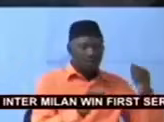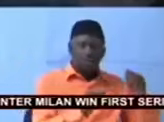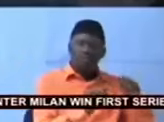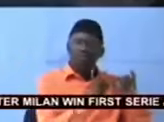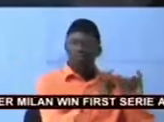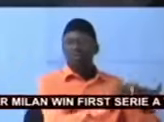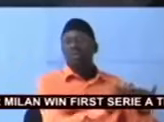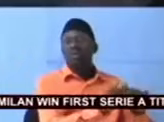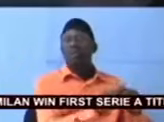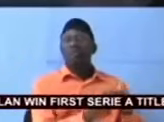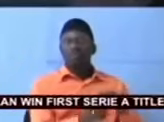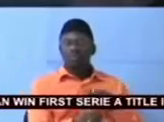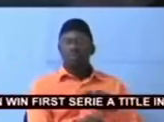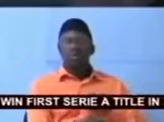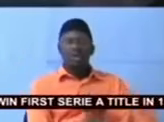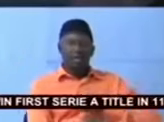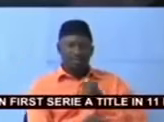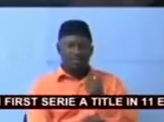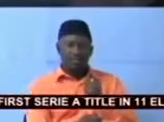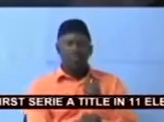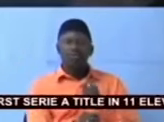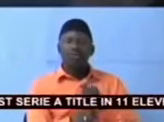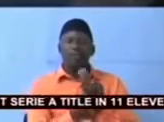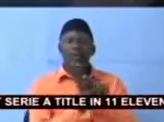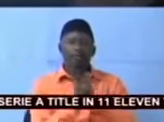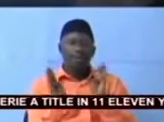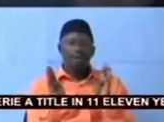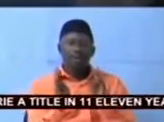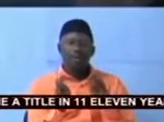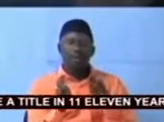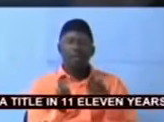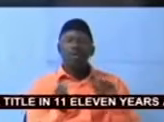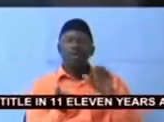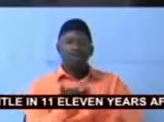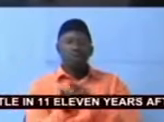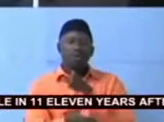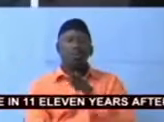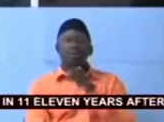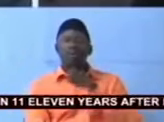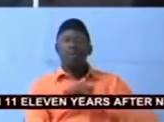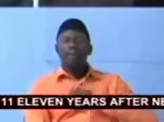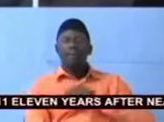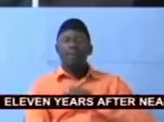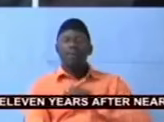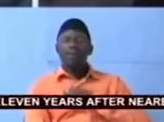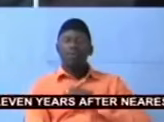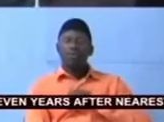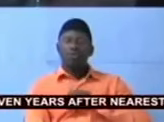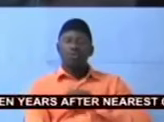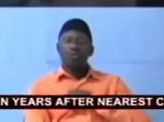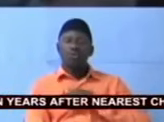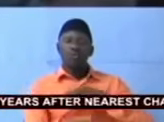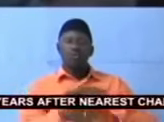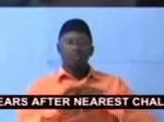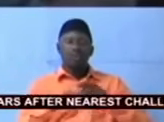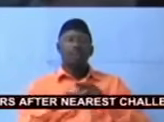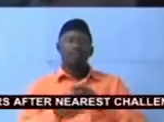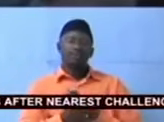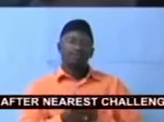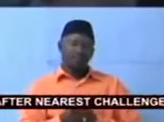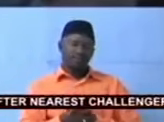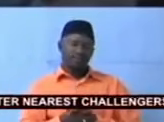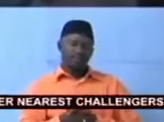So I did not him bail for his own interest. Ci la ko bañ na xagn nak bail ci li nga xamné moko soxal. So Mr. Gomez, is correct to say that you're